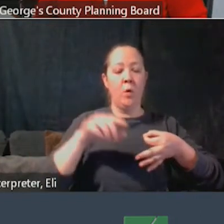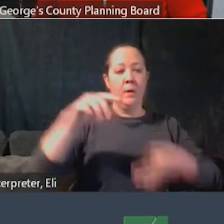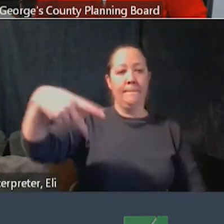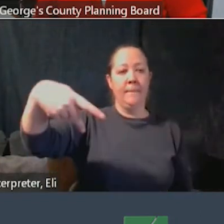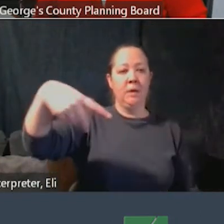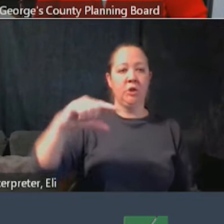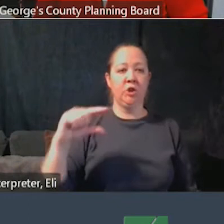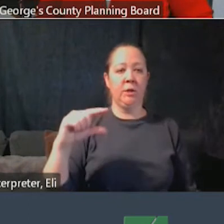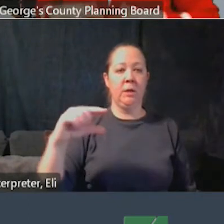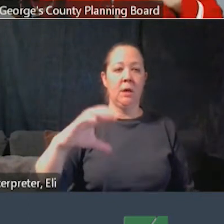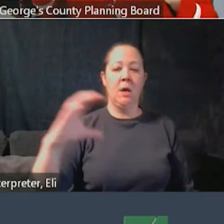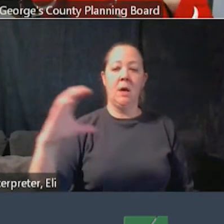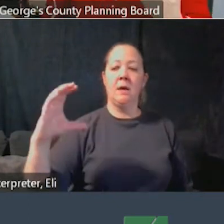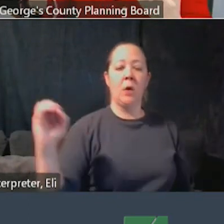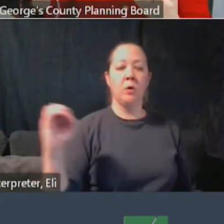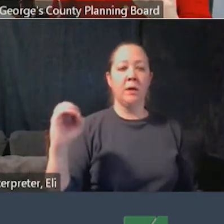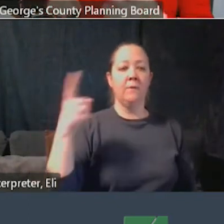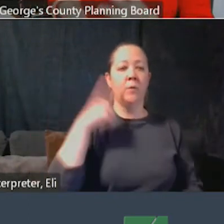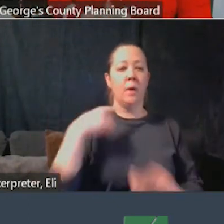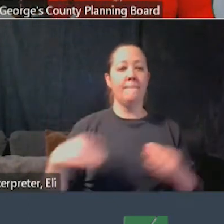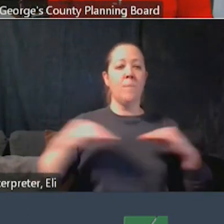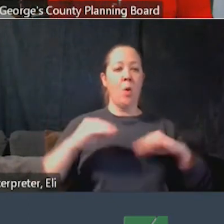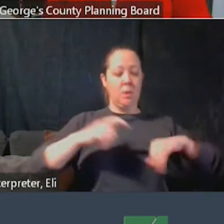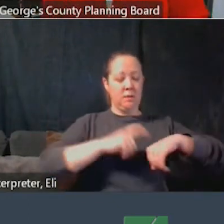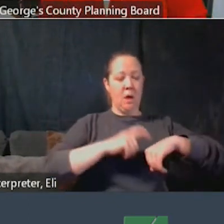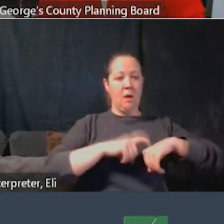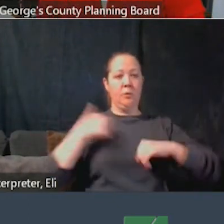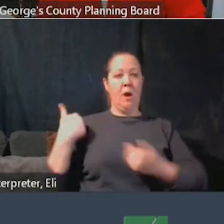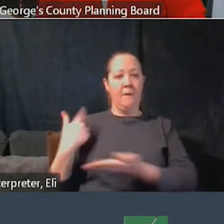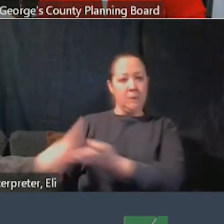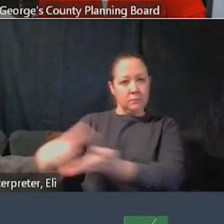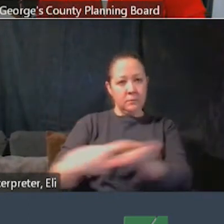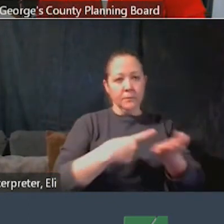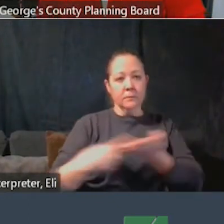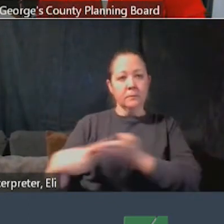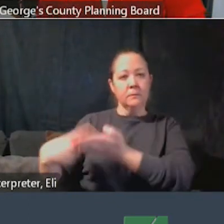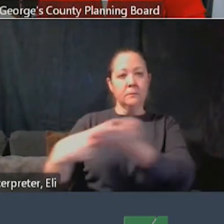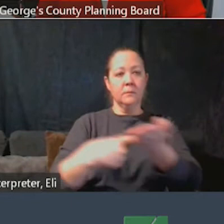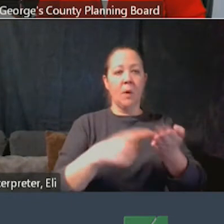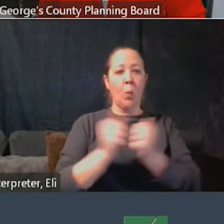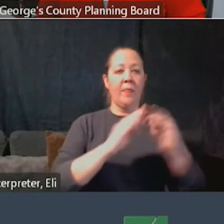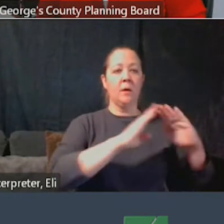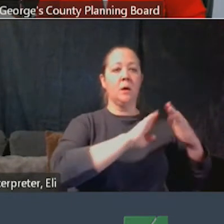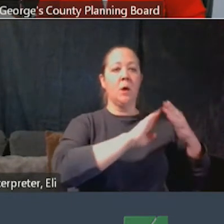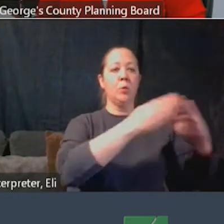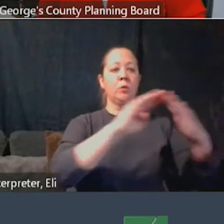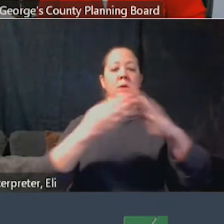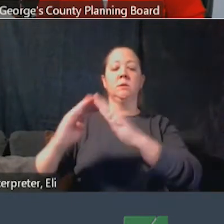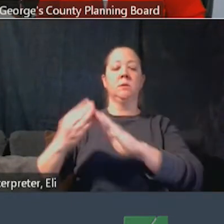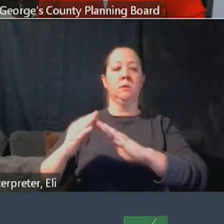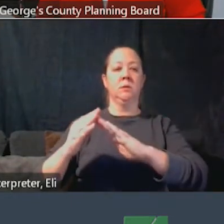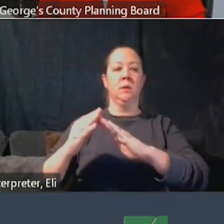county time to have conversations or with the community at large. Mr. Ray?